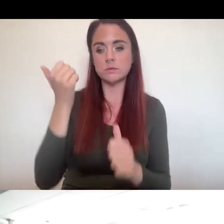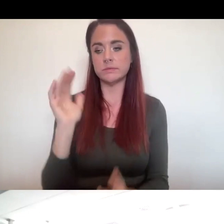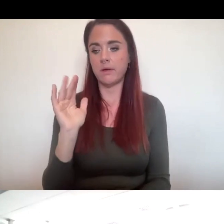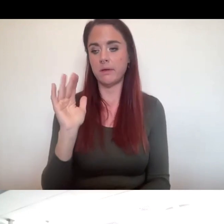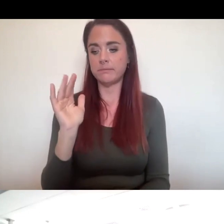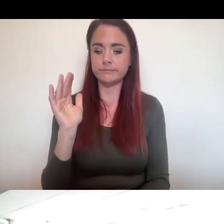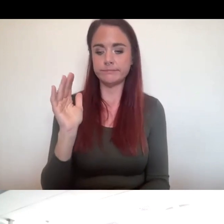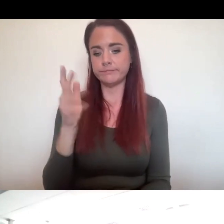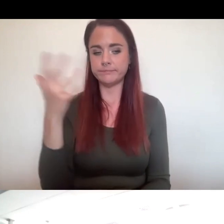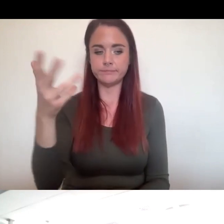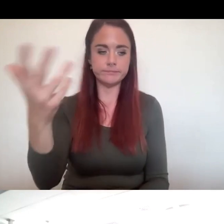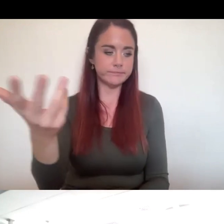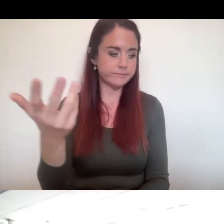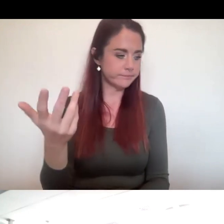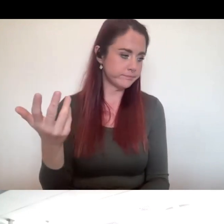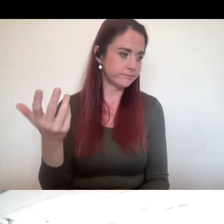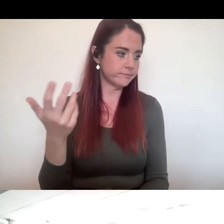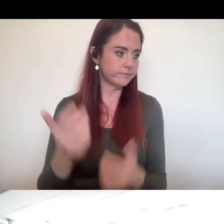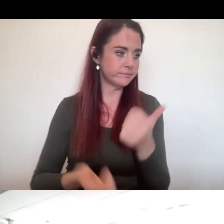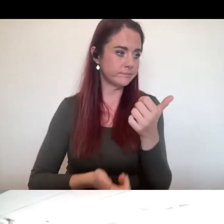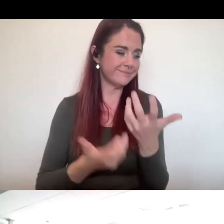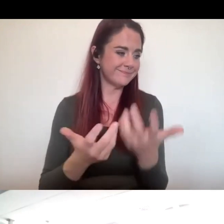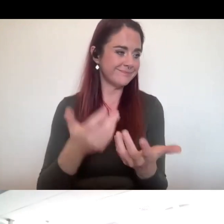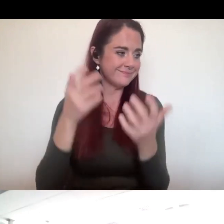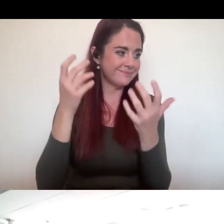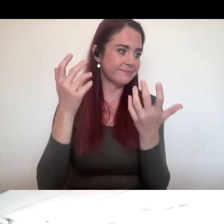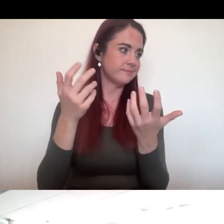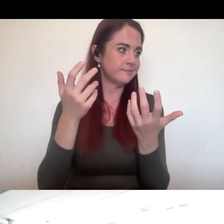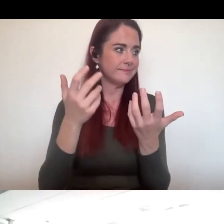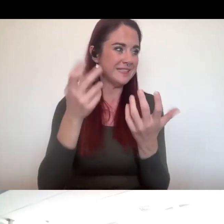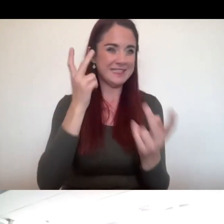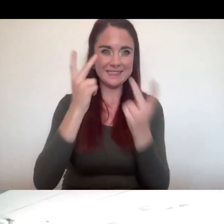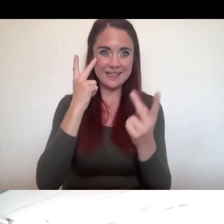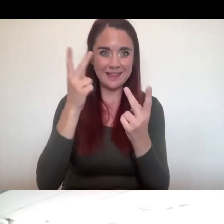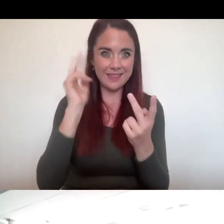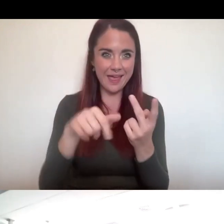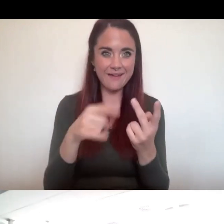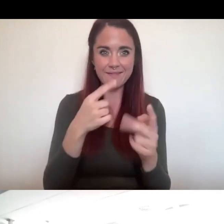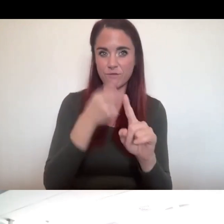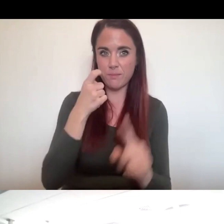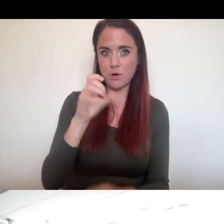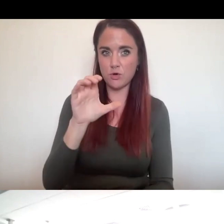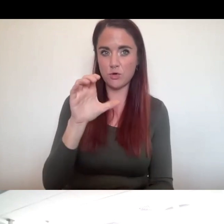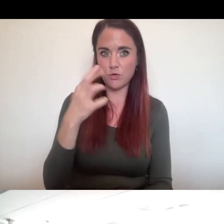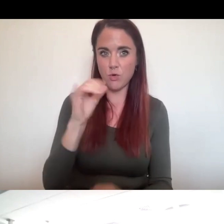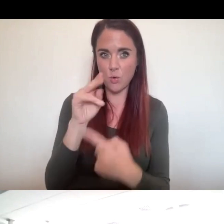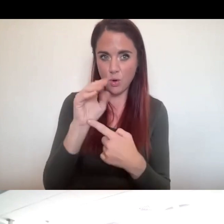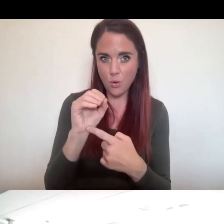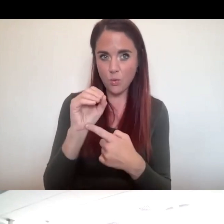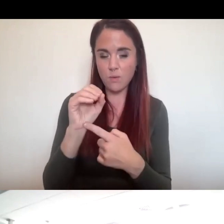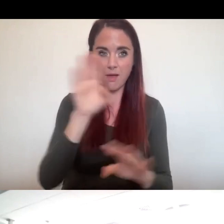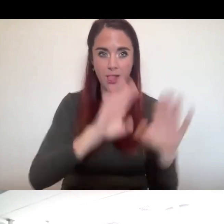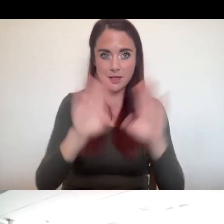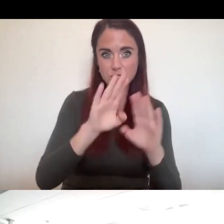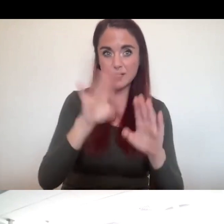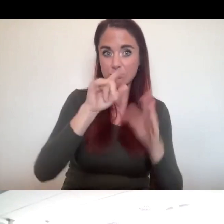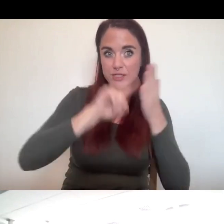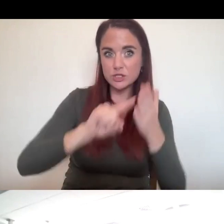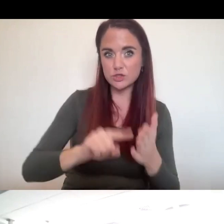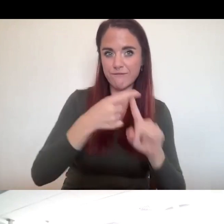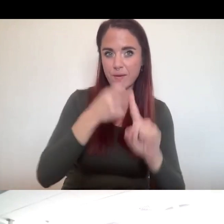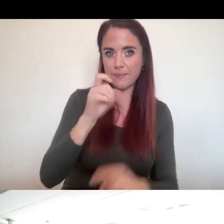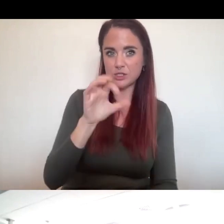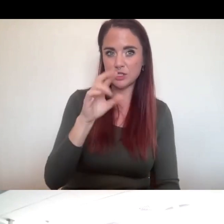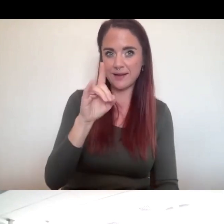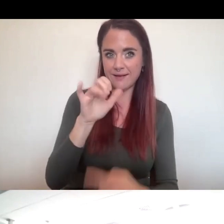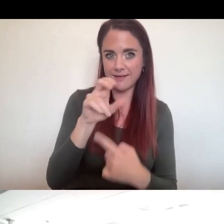the most applicable like side of chronobiology, the research of circadian rhythms. And there are some studies like